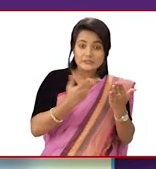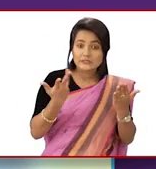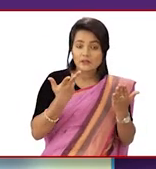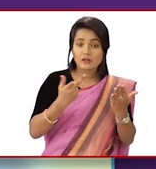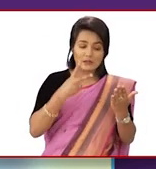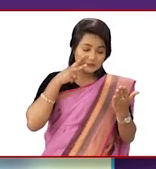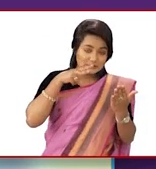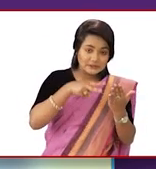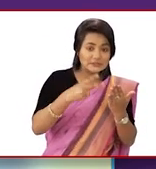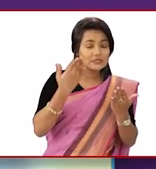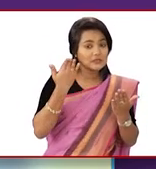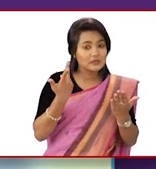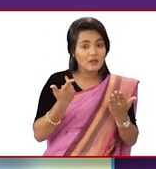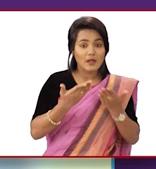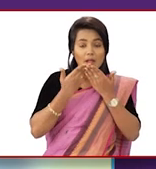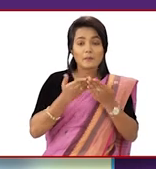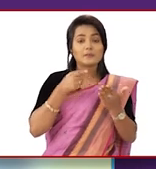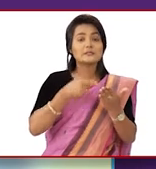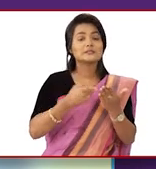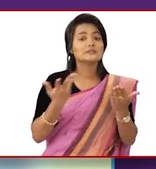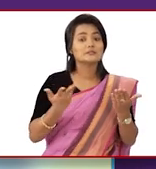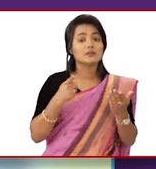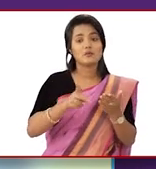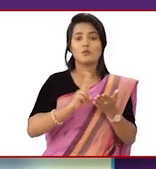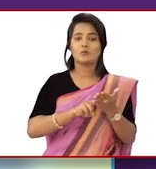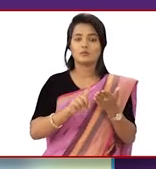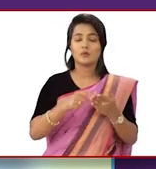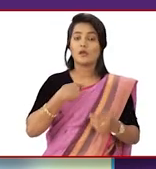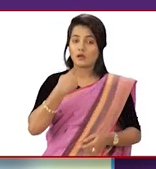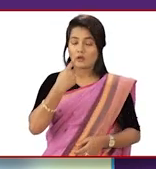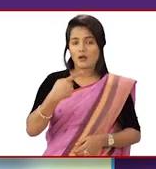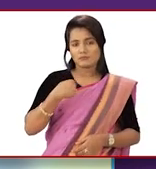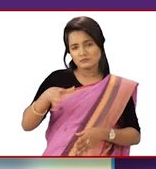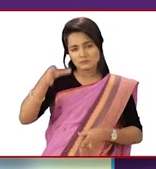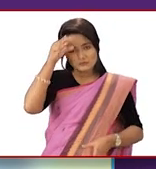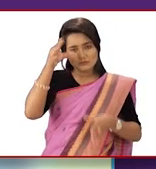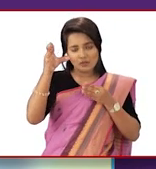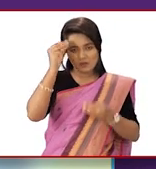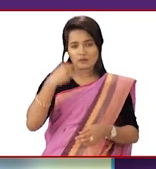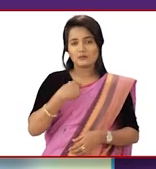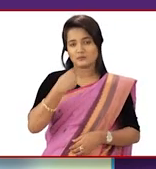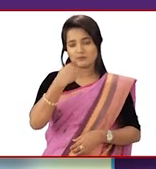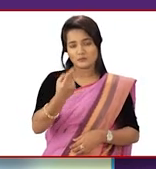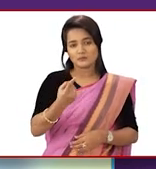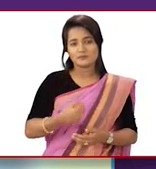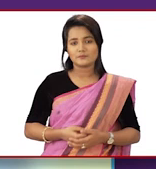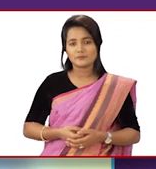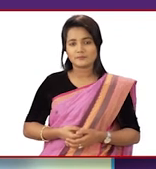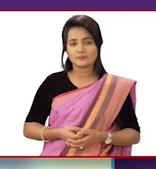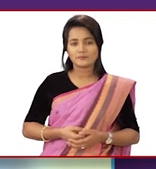they're reading, it's so important. And I can tell you from my experience, we are the, you